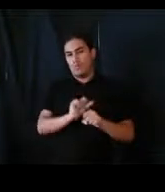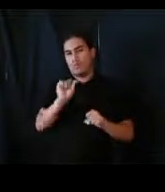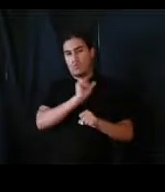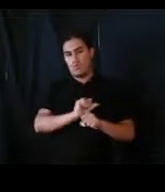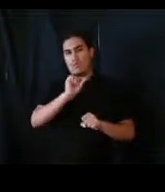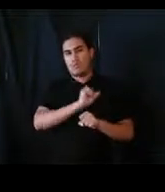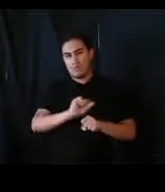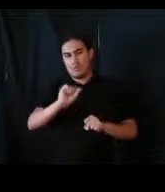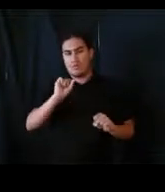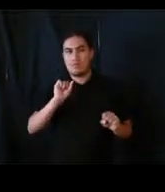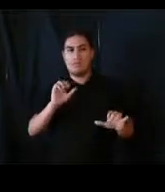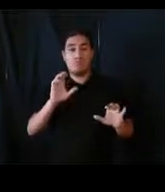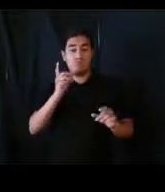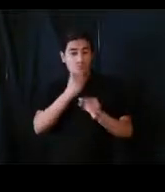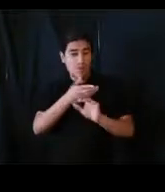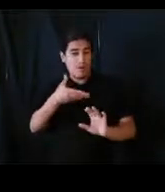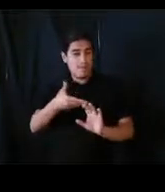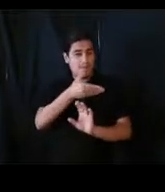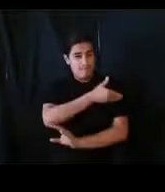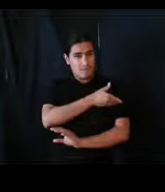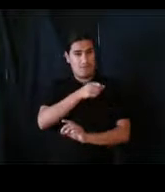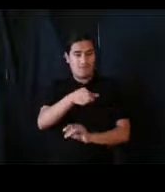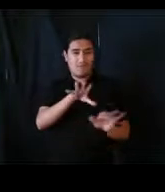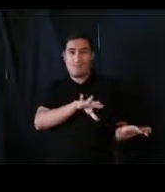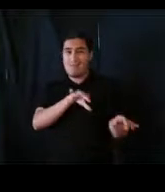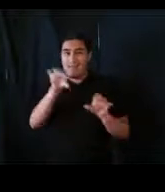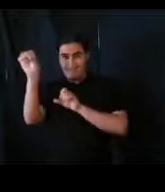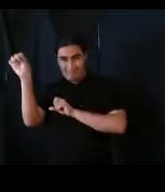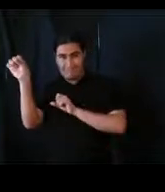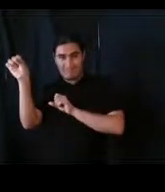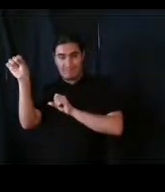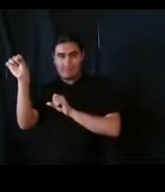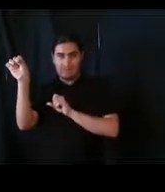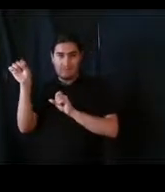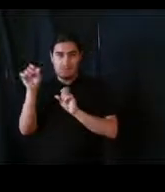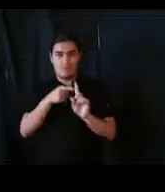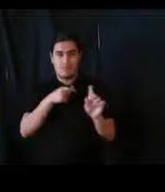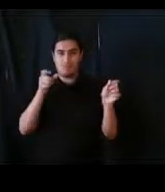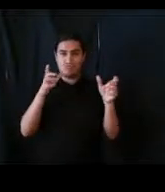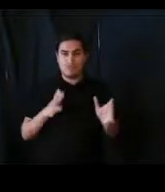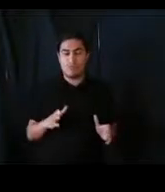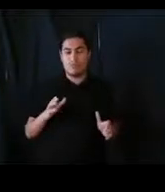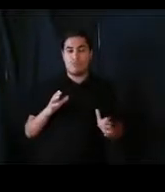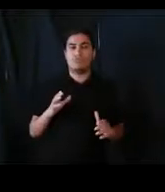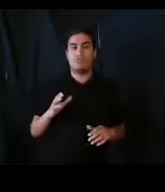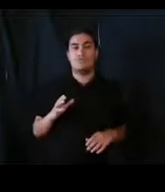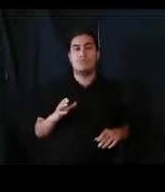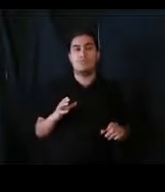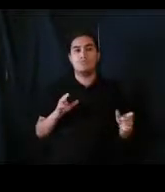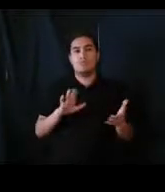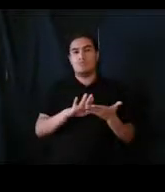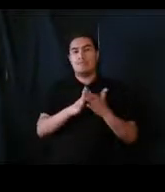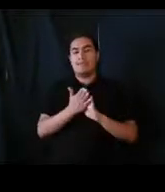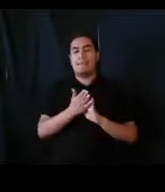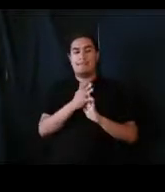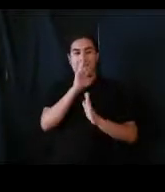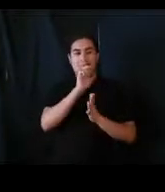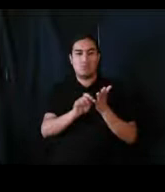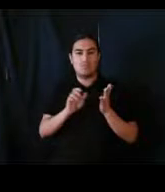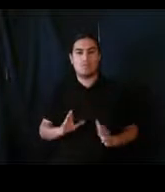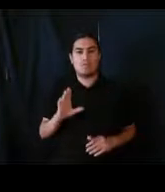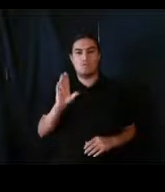um right before he left moving from being director of shotgun to secretary of shocking uh